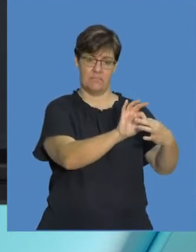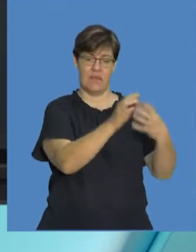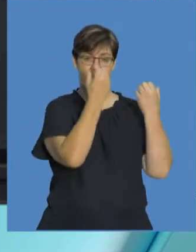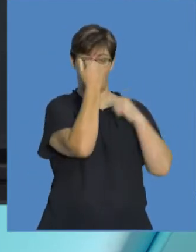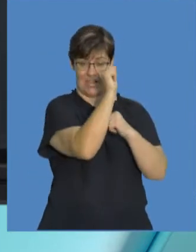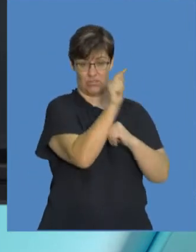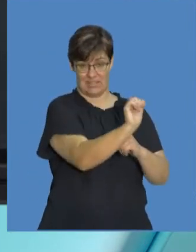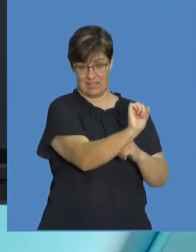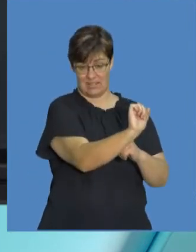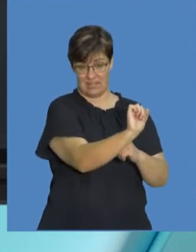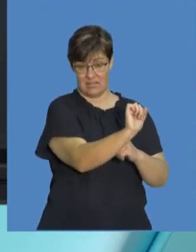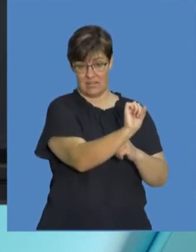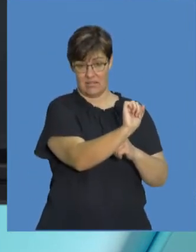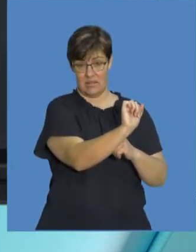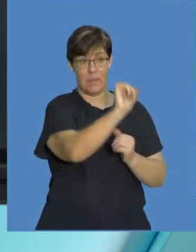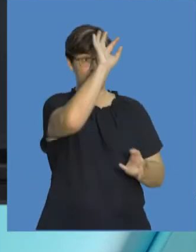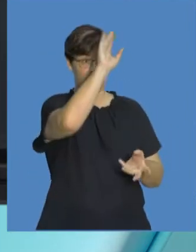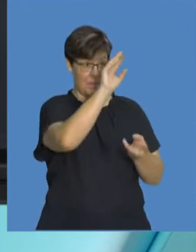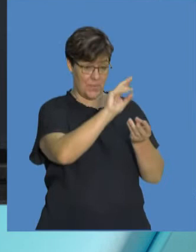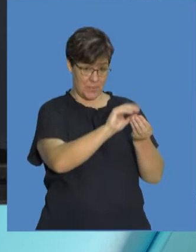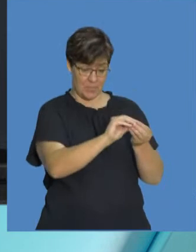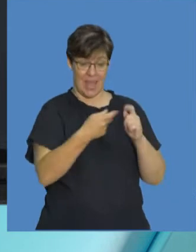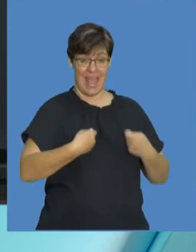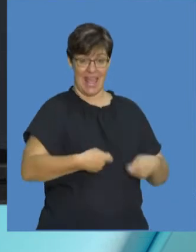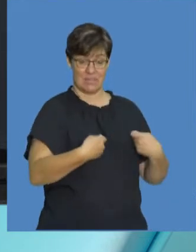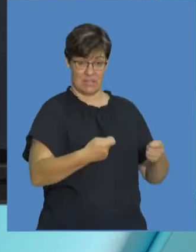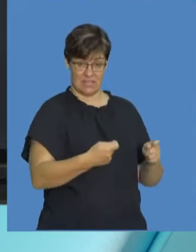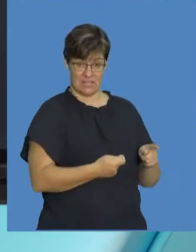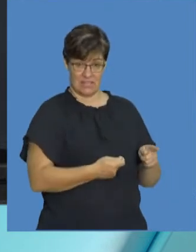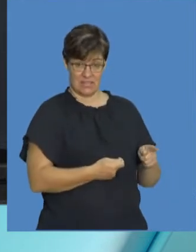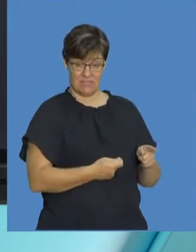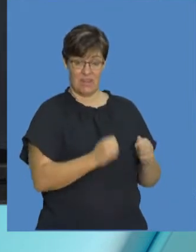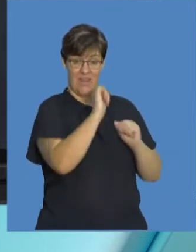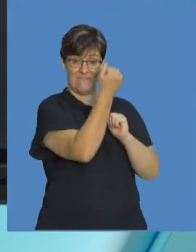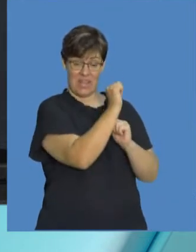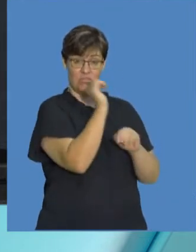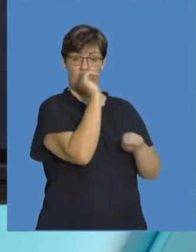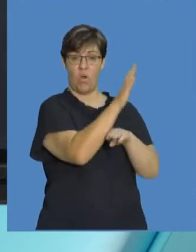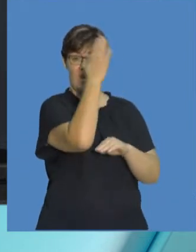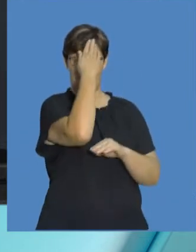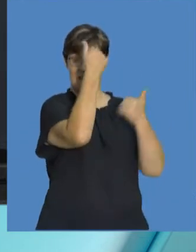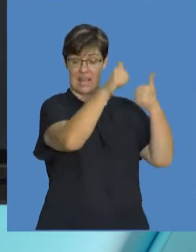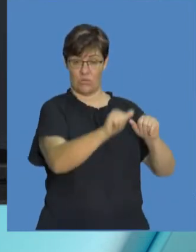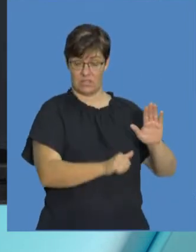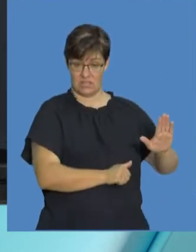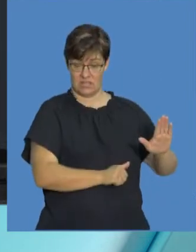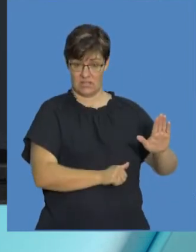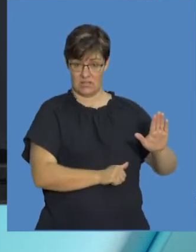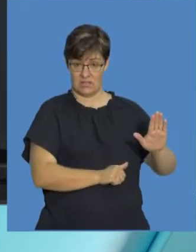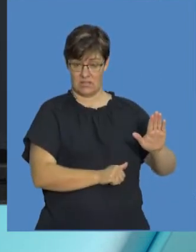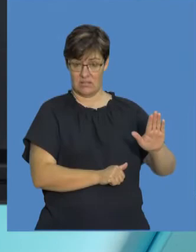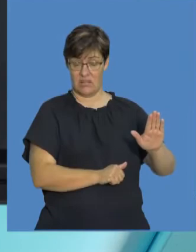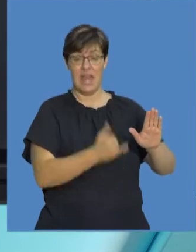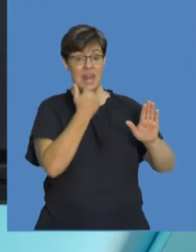the factory. Once you've accumulated all your expenses in your factory overheads cost account,